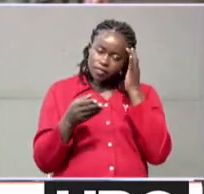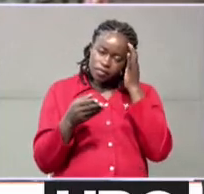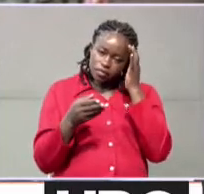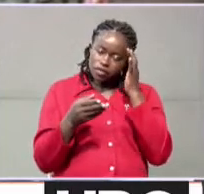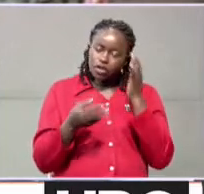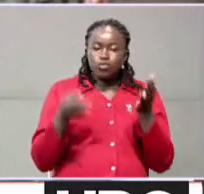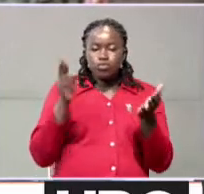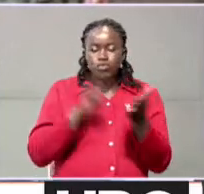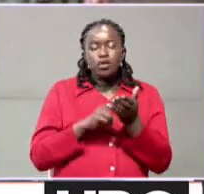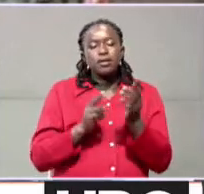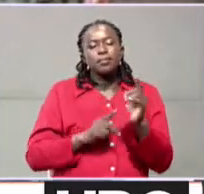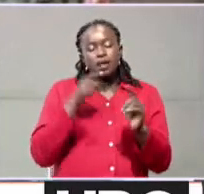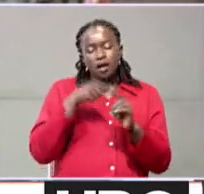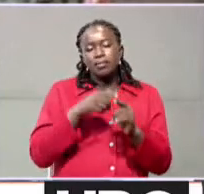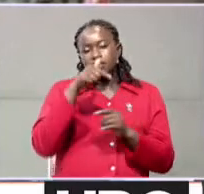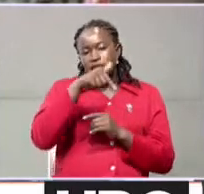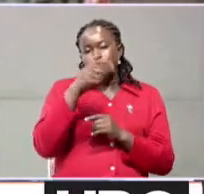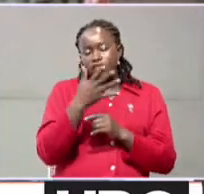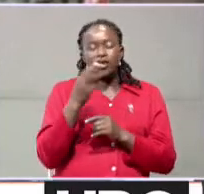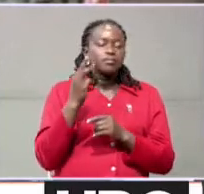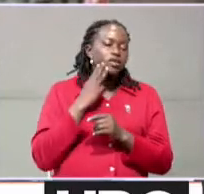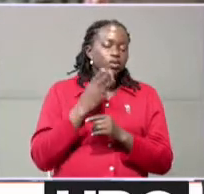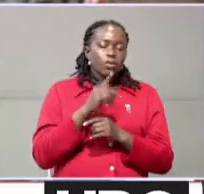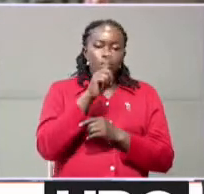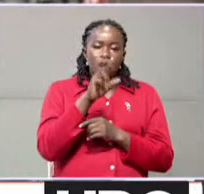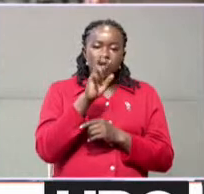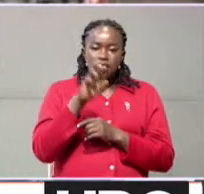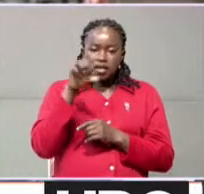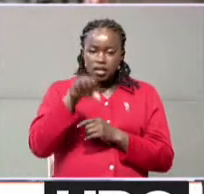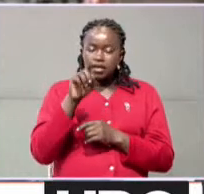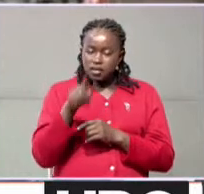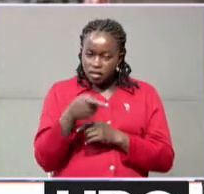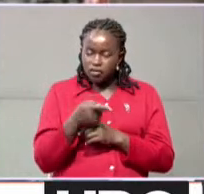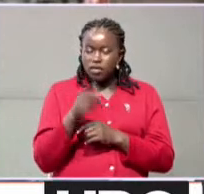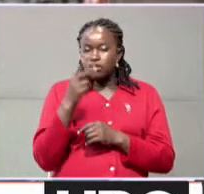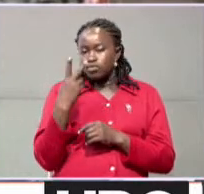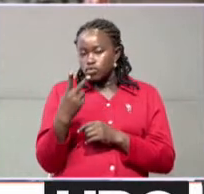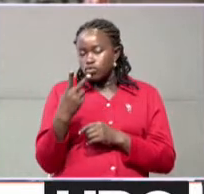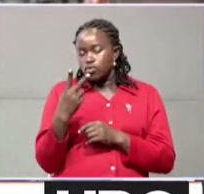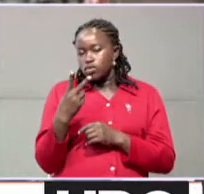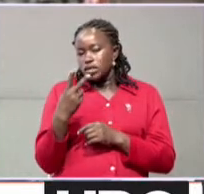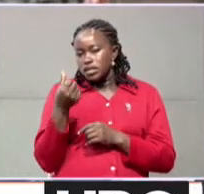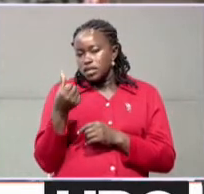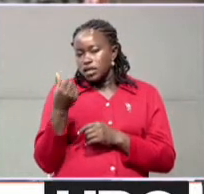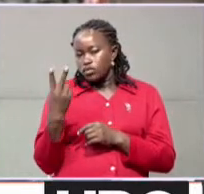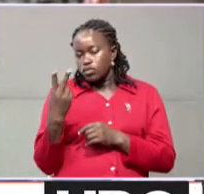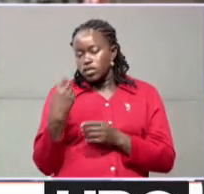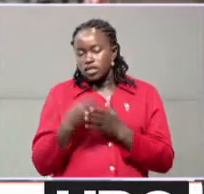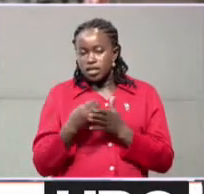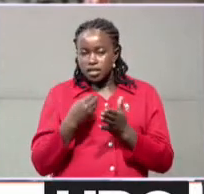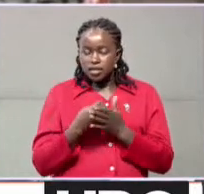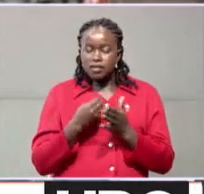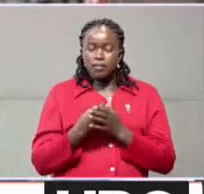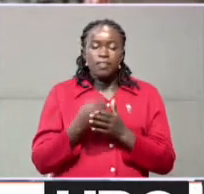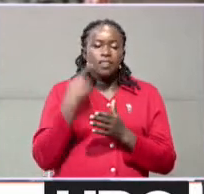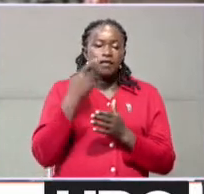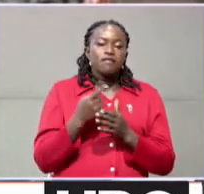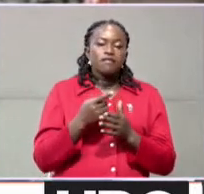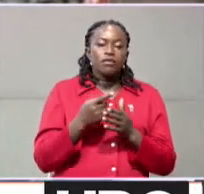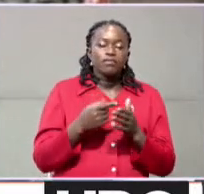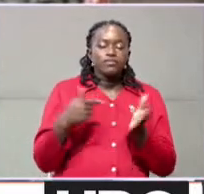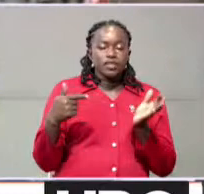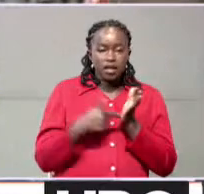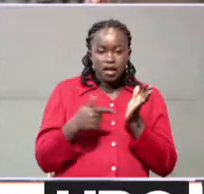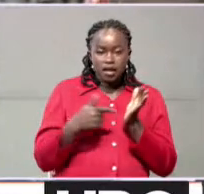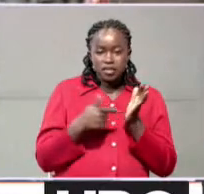purpose seventy five million one hundred and eighty nine thousand two hundred and sixty two ceilings for gadgets and tools